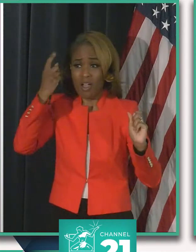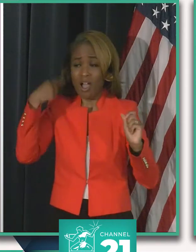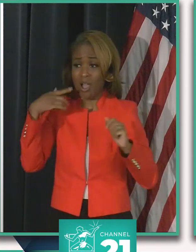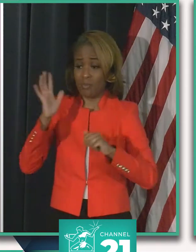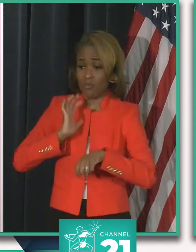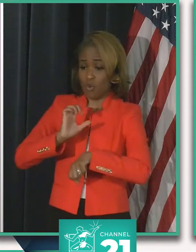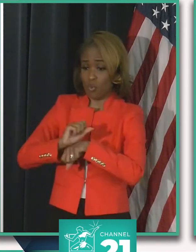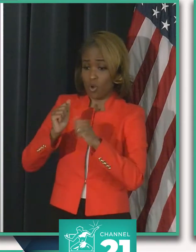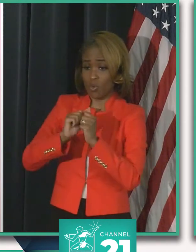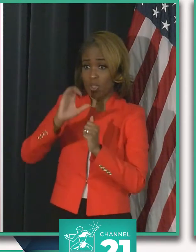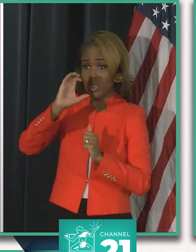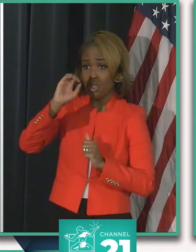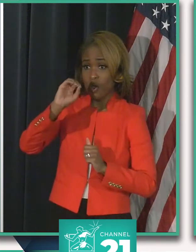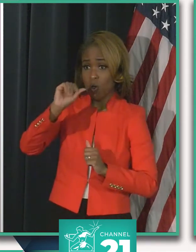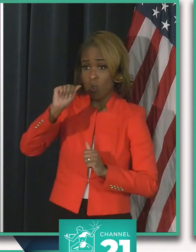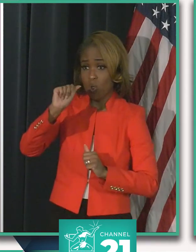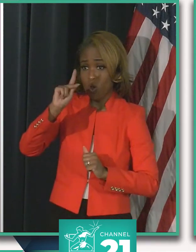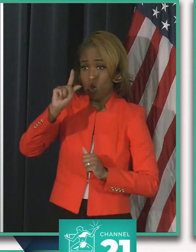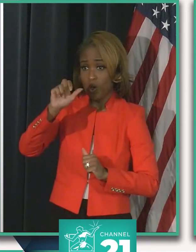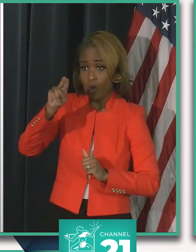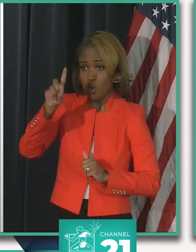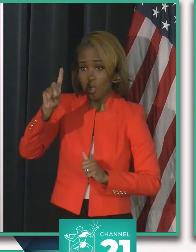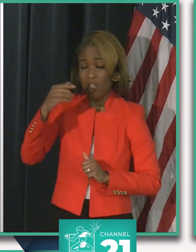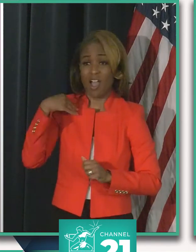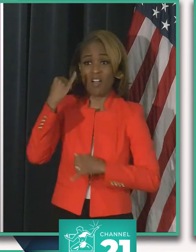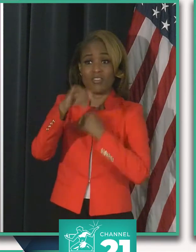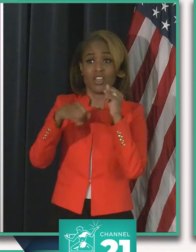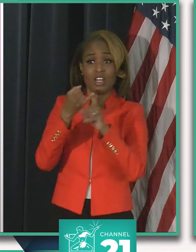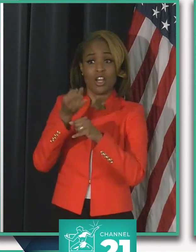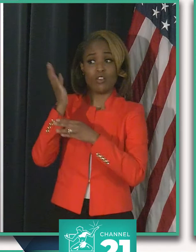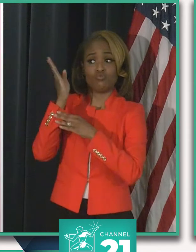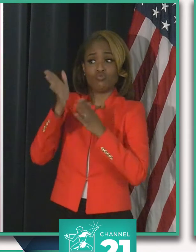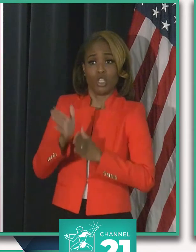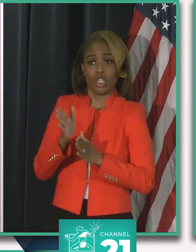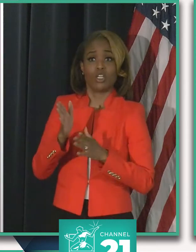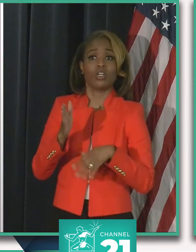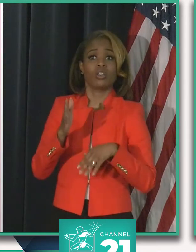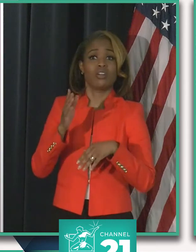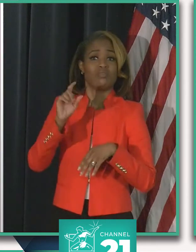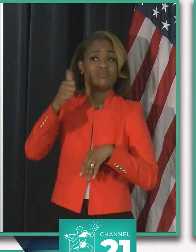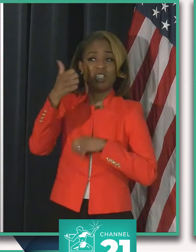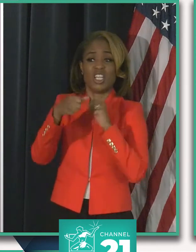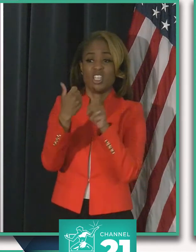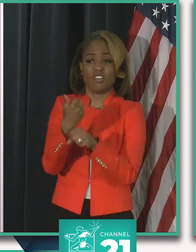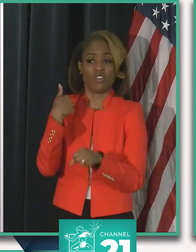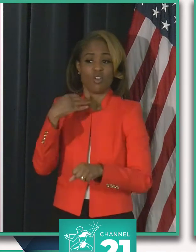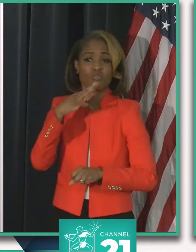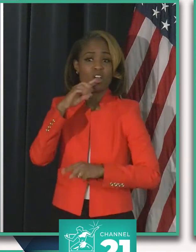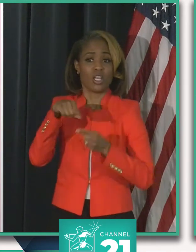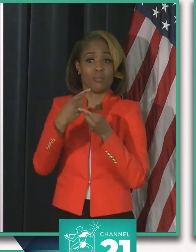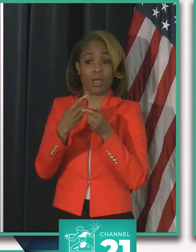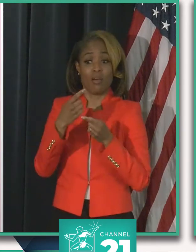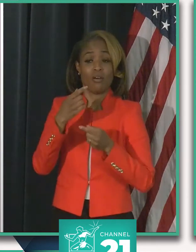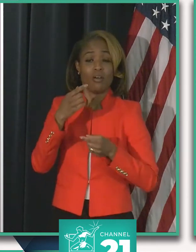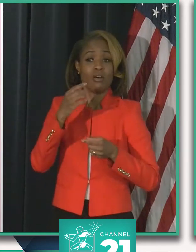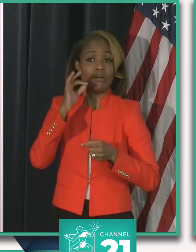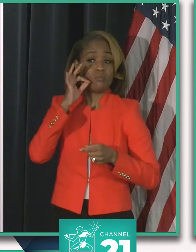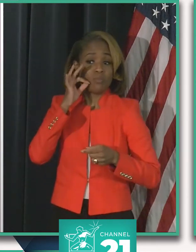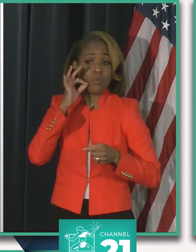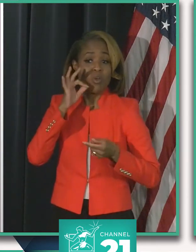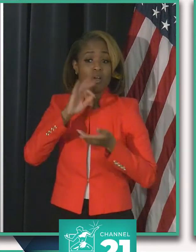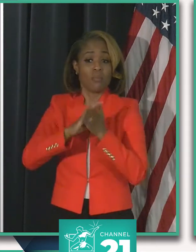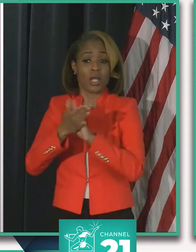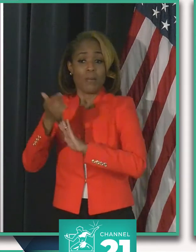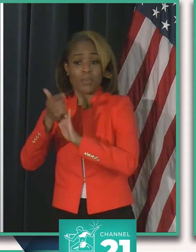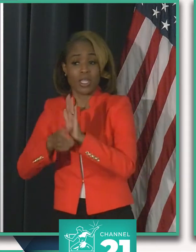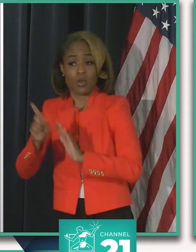working with the county, Oakland County, we had an international speaker speak to us over 10 years ago talking about the legalization of marijuana in Colorado and